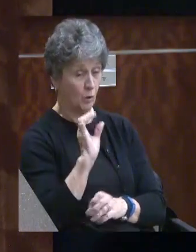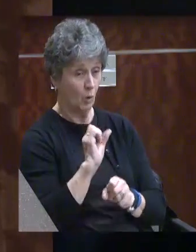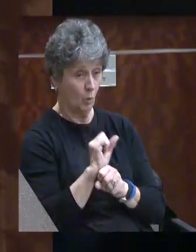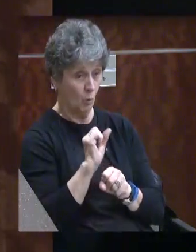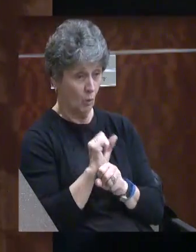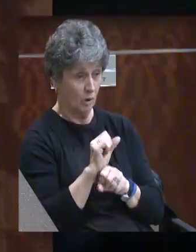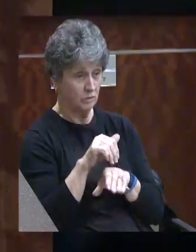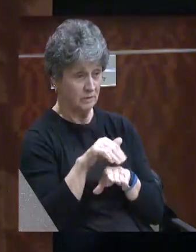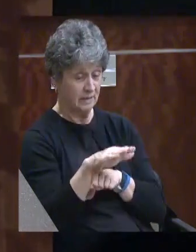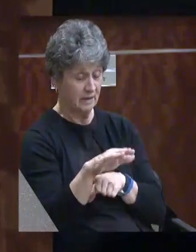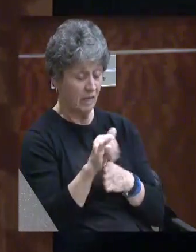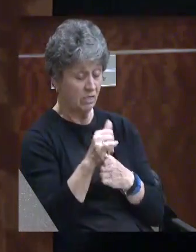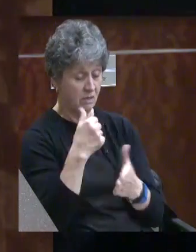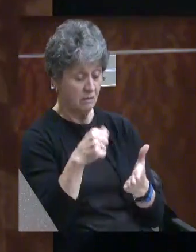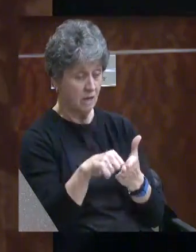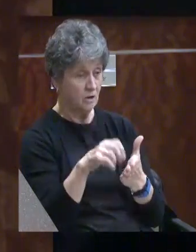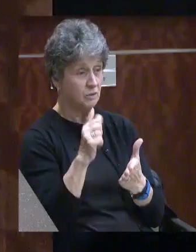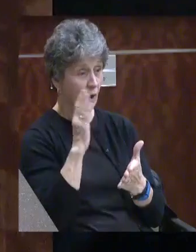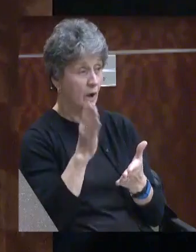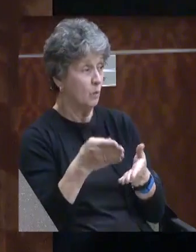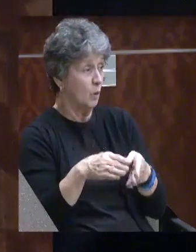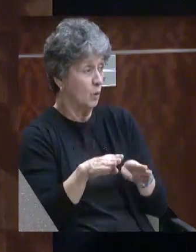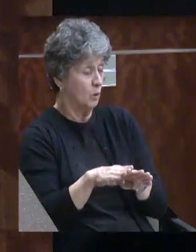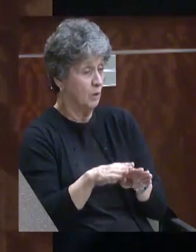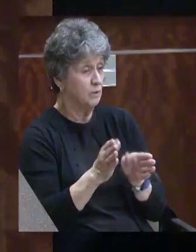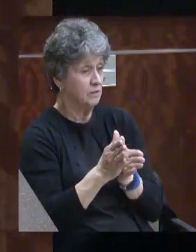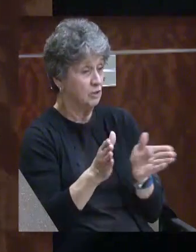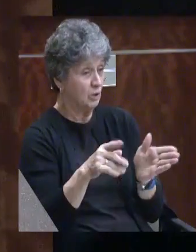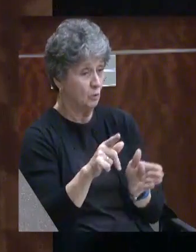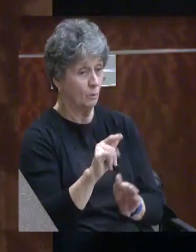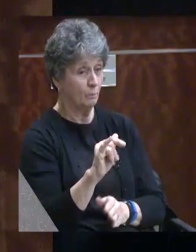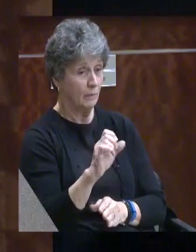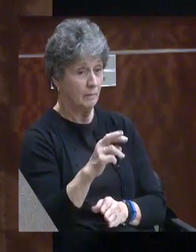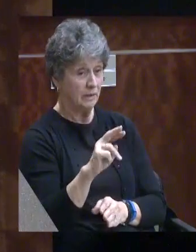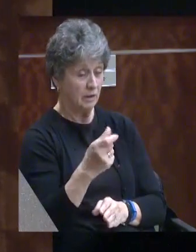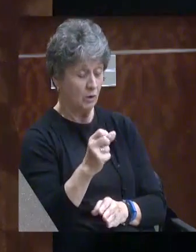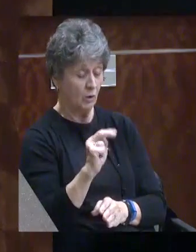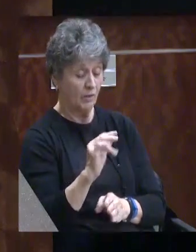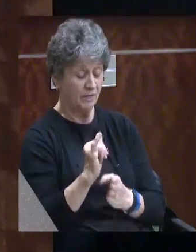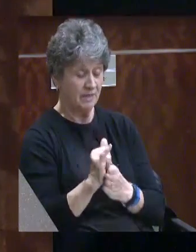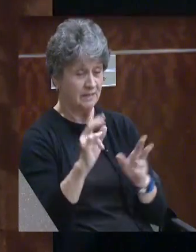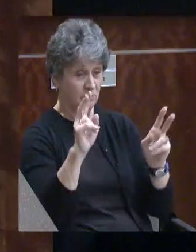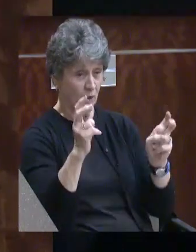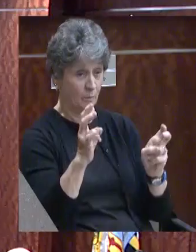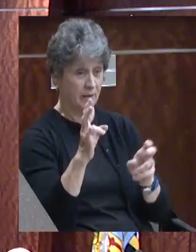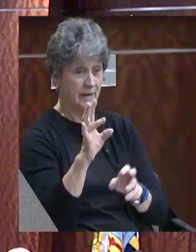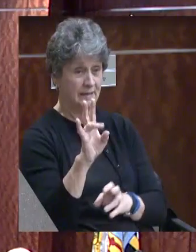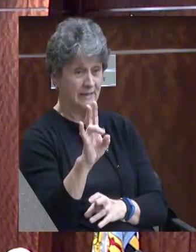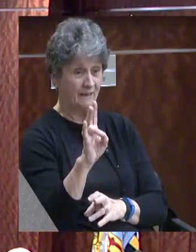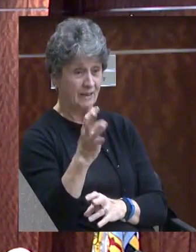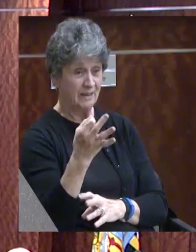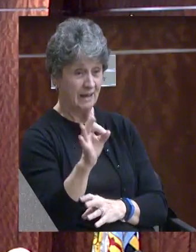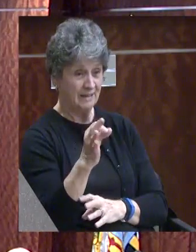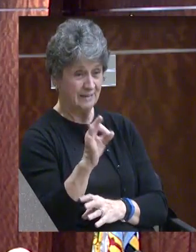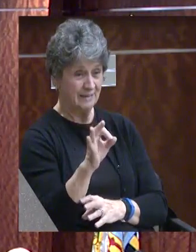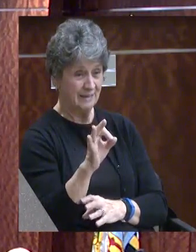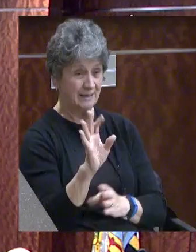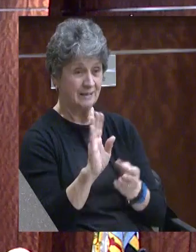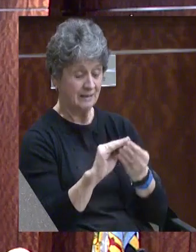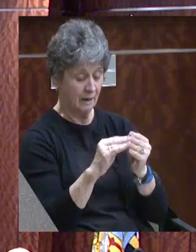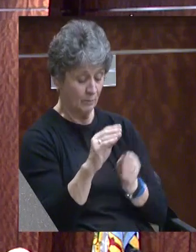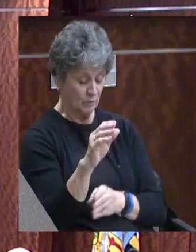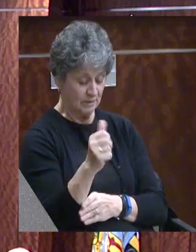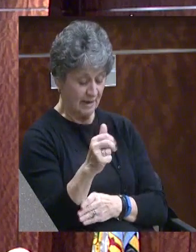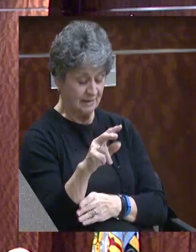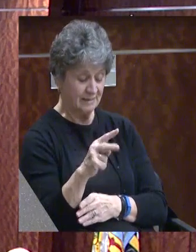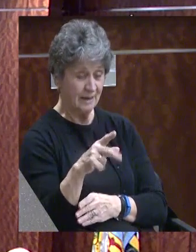fashion. So I'll close the general public hearing on this item at 7:19. Item number 10,